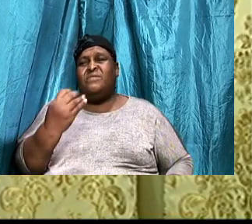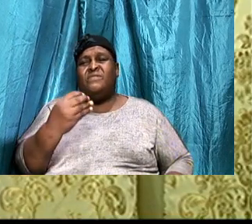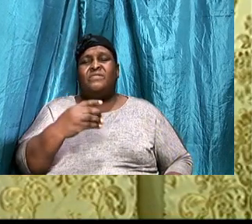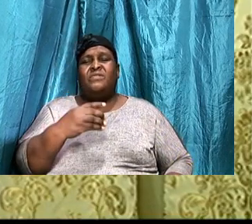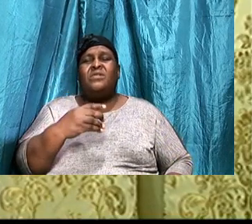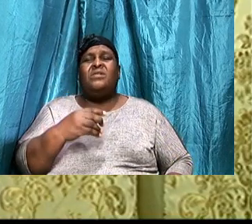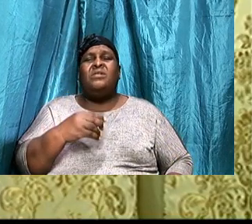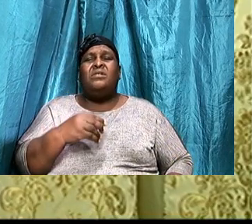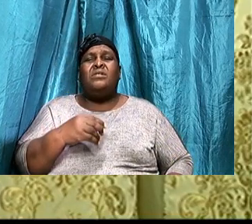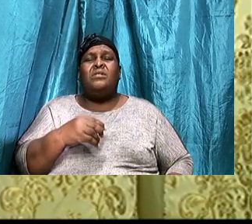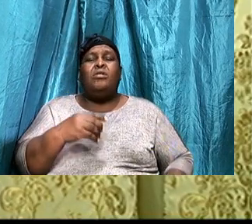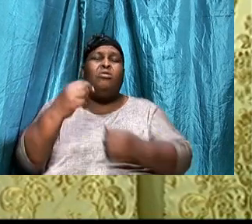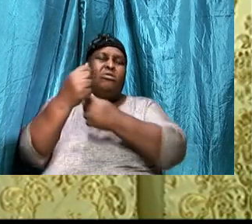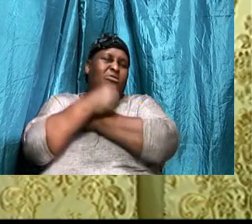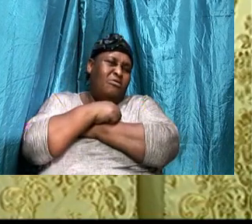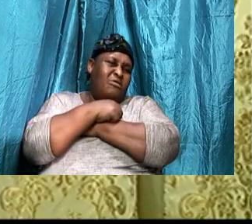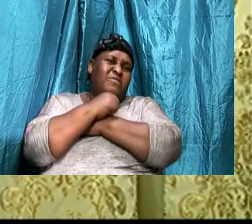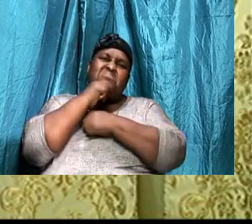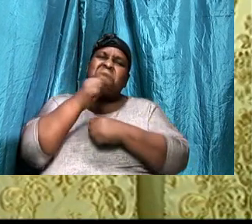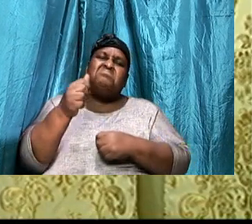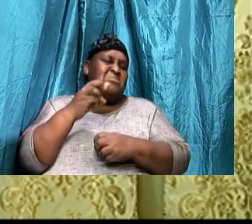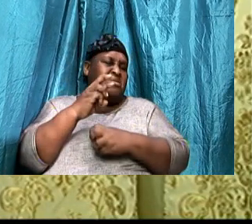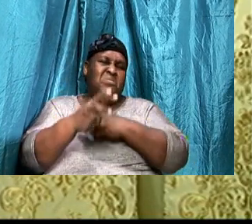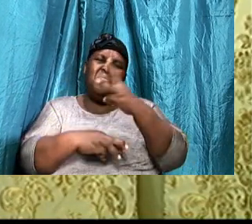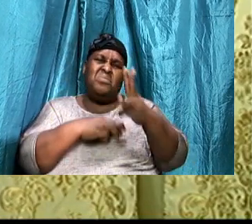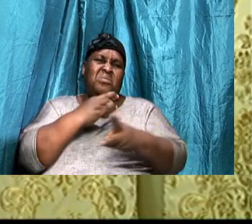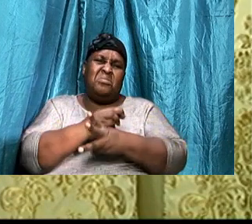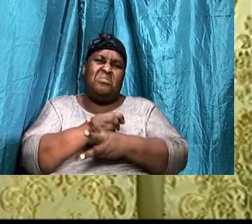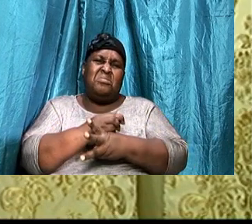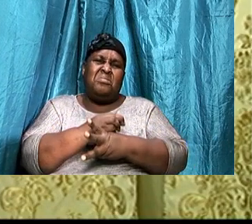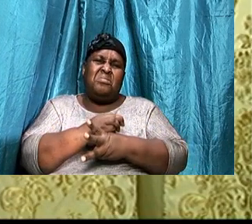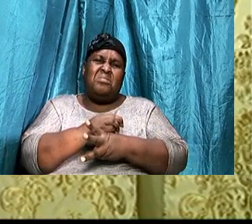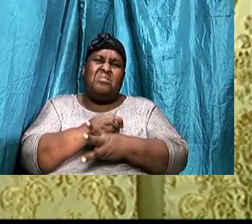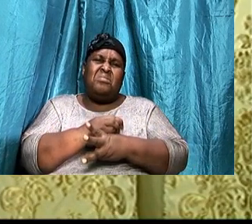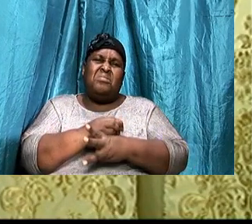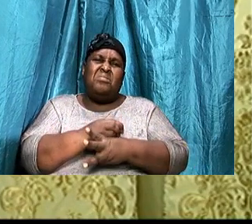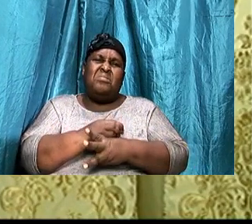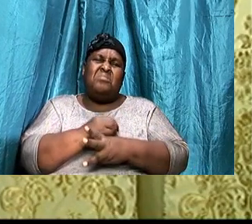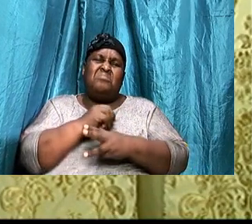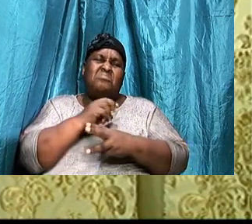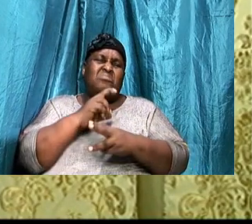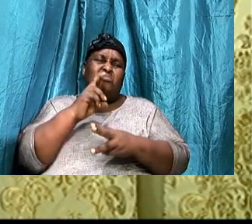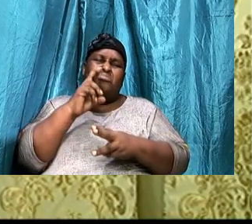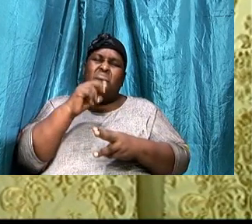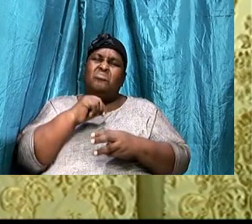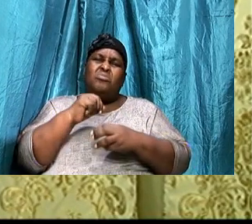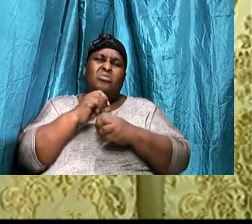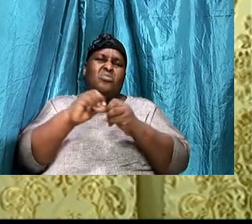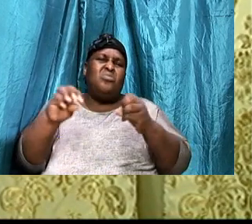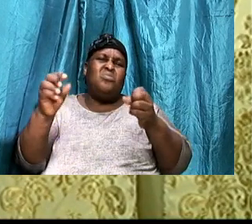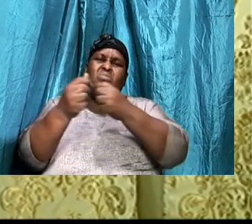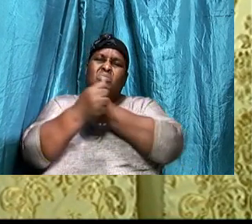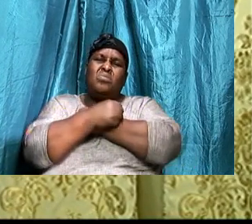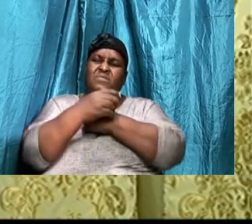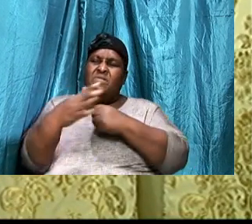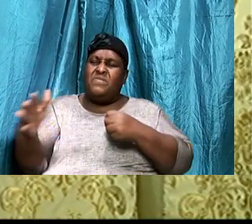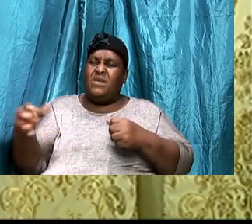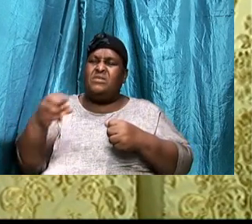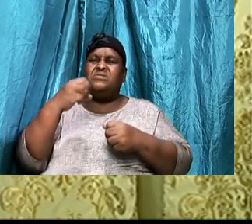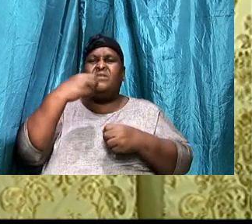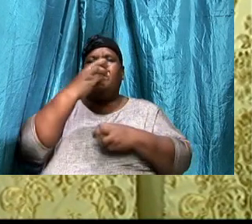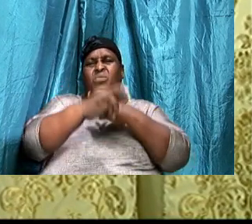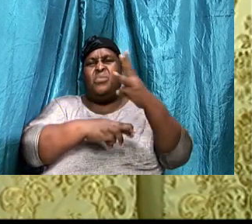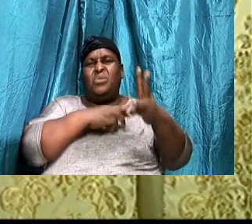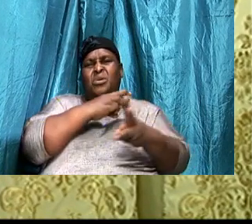He said, Love not the world, Neither the things, Of the world, If any man, Love the world, The love of the